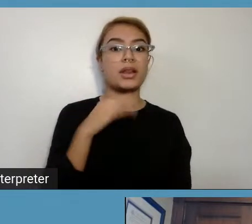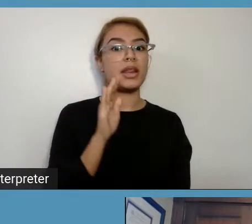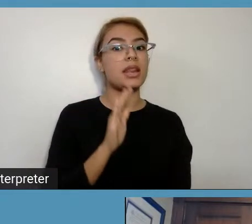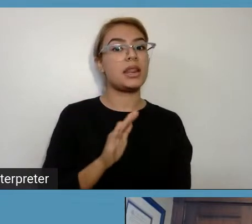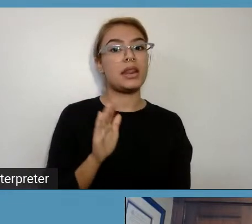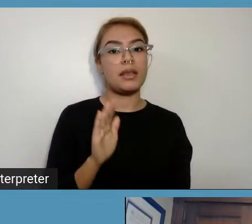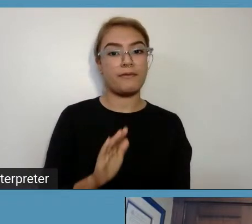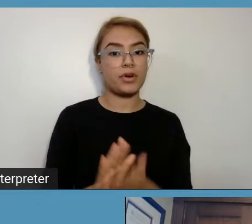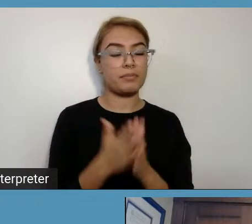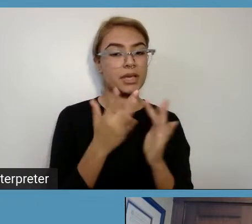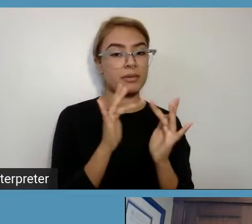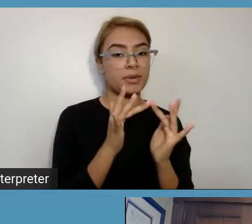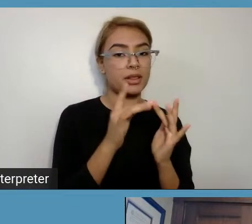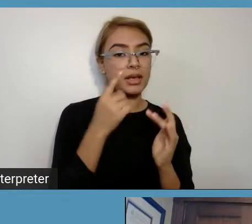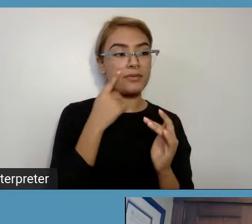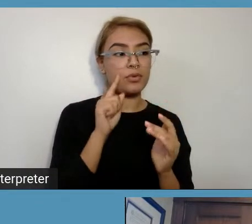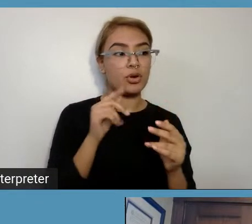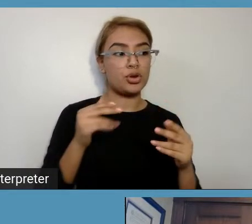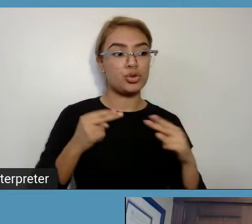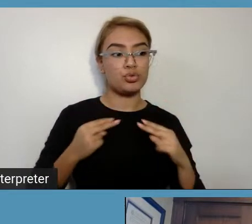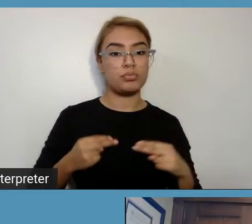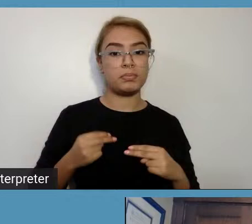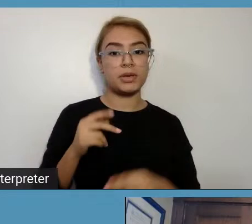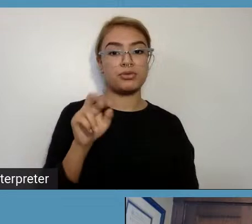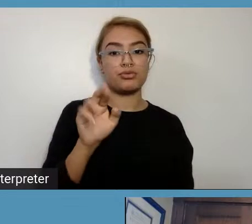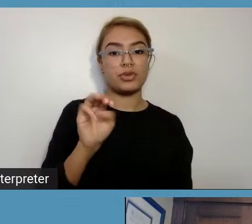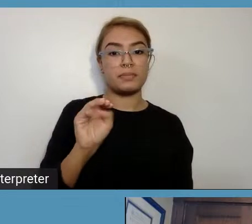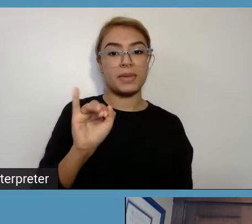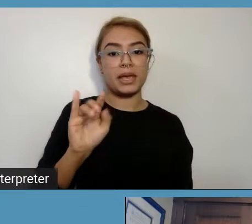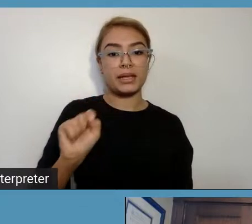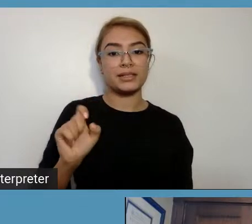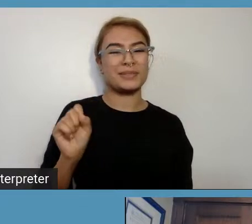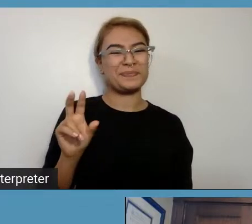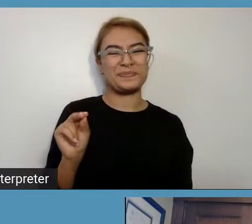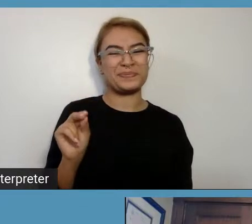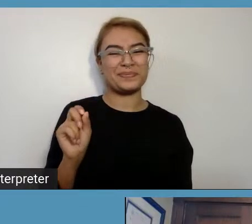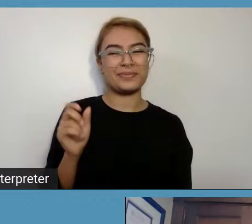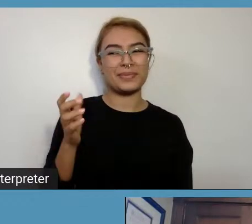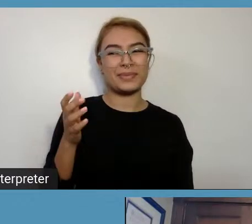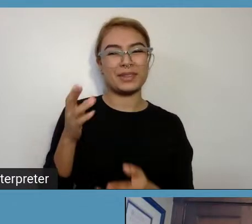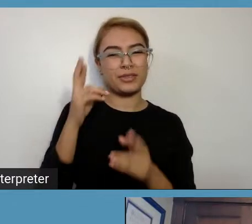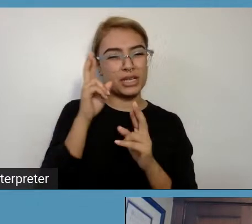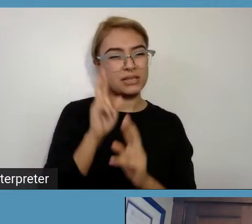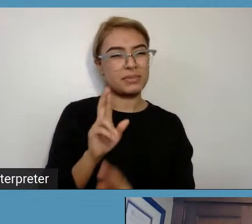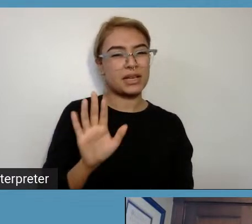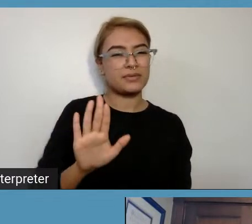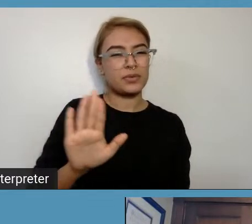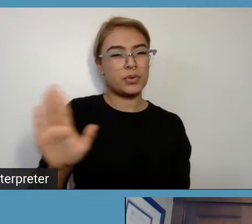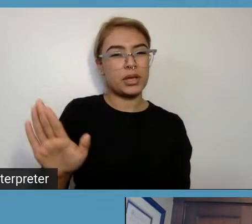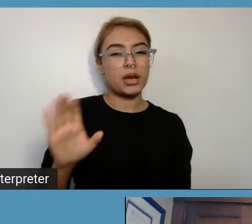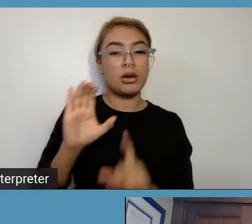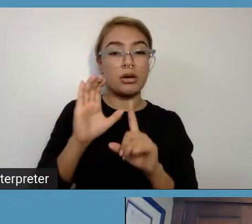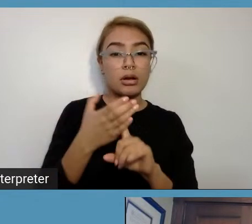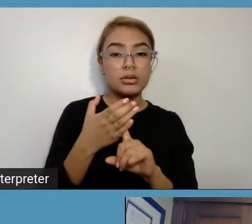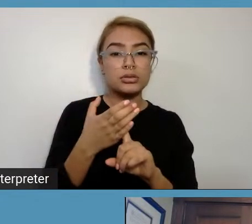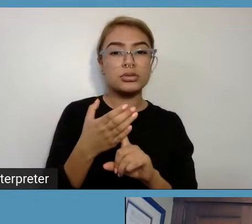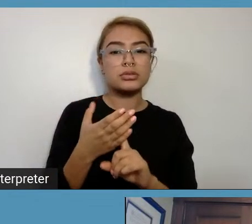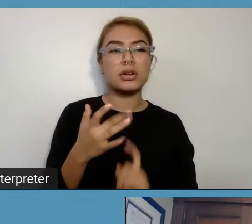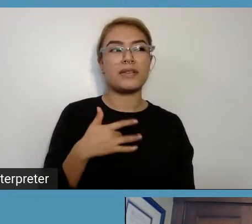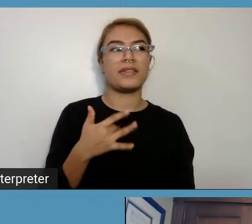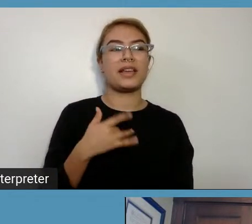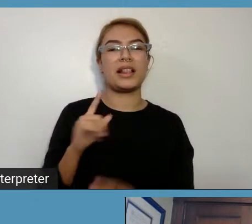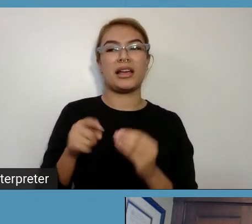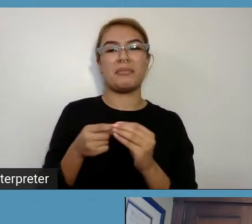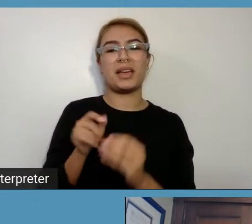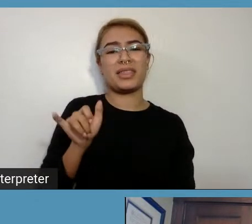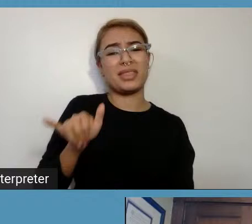a model, of those things, um, just out of respect for how the cultures feel about doing